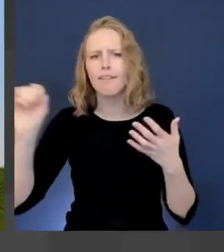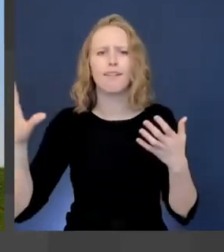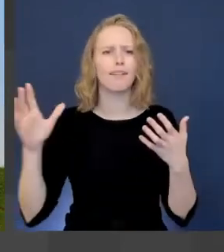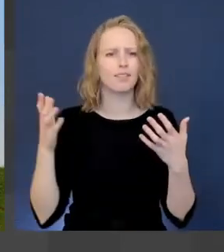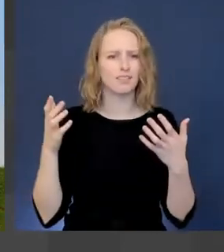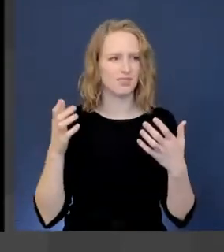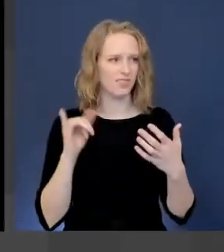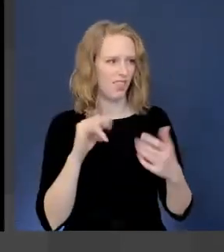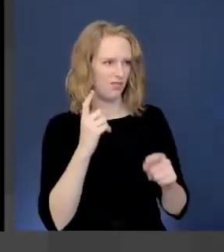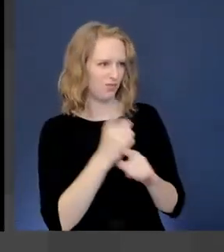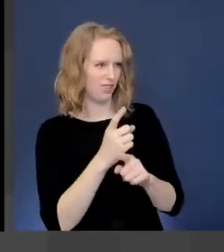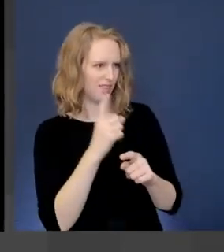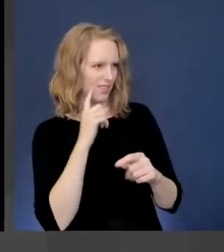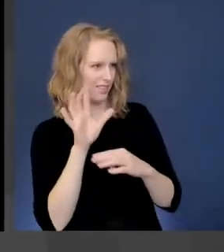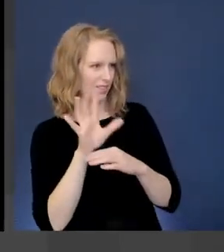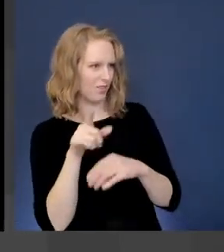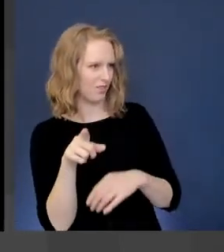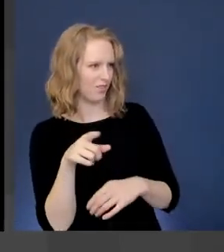footage?